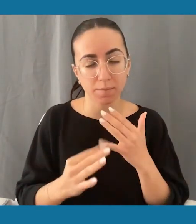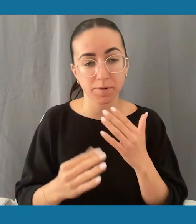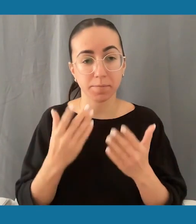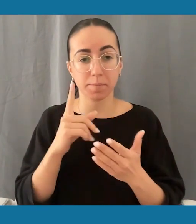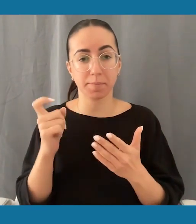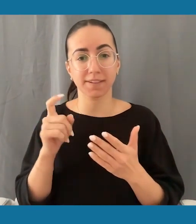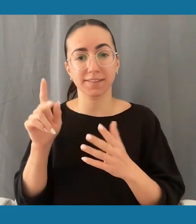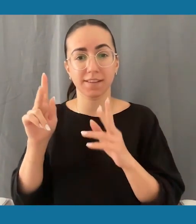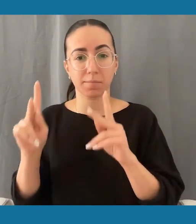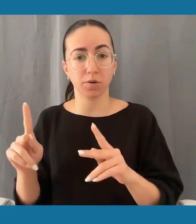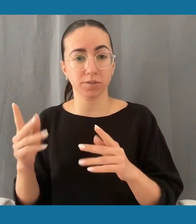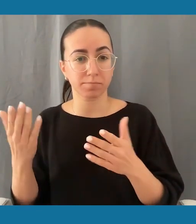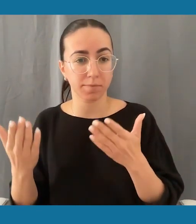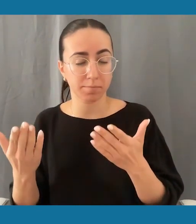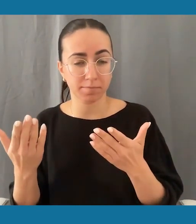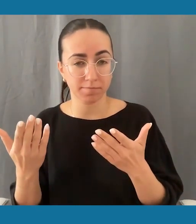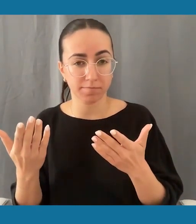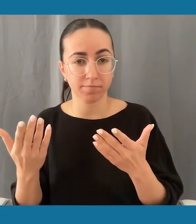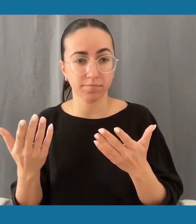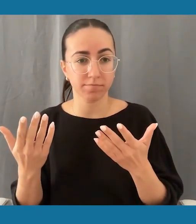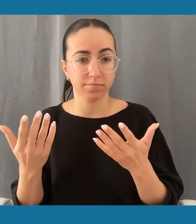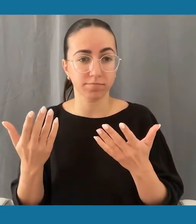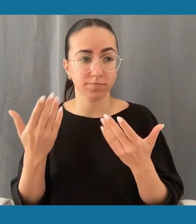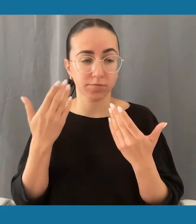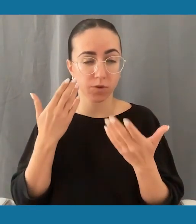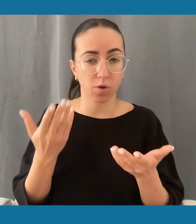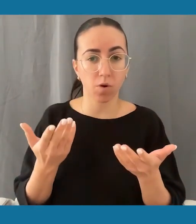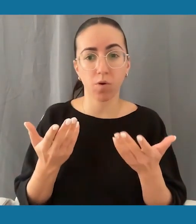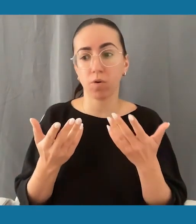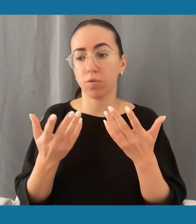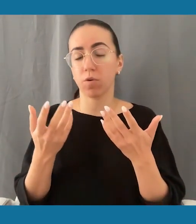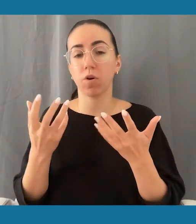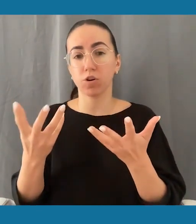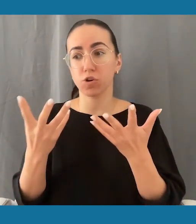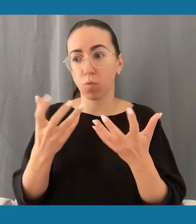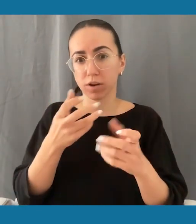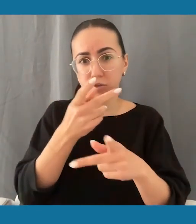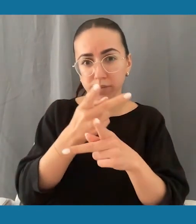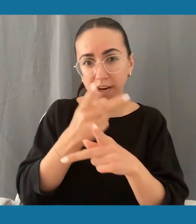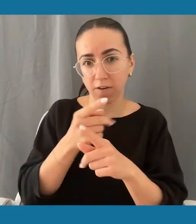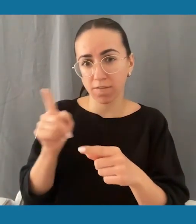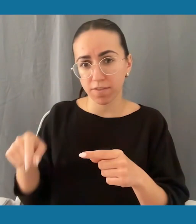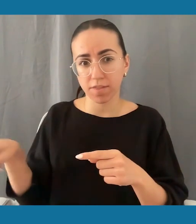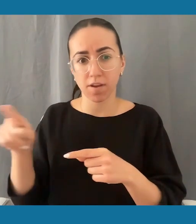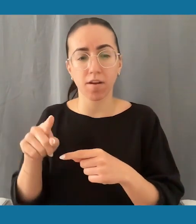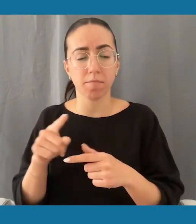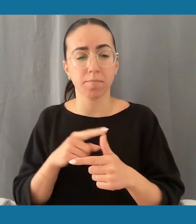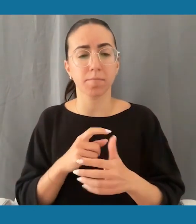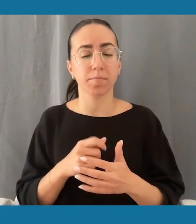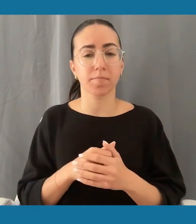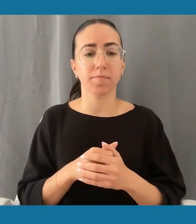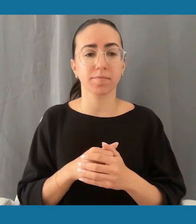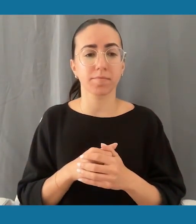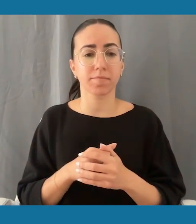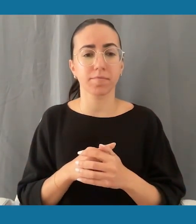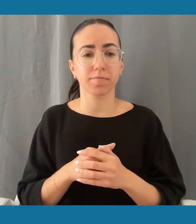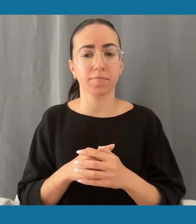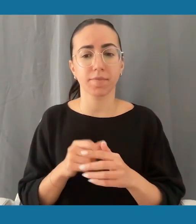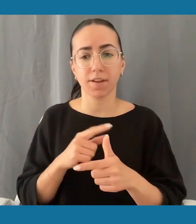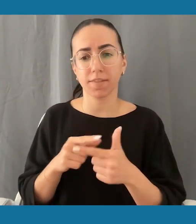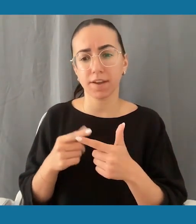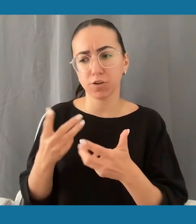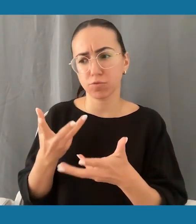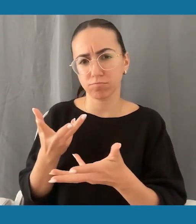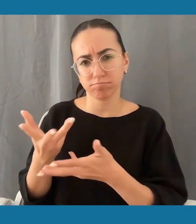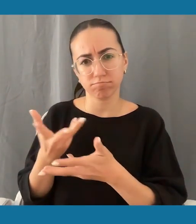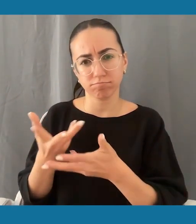child. You probably want to be able to provide for them. And by disinheriting them, not only are you treating them differently